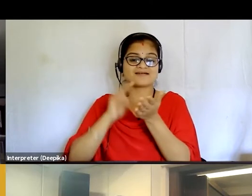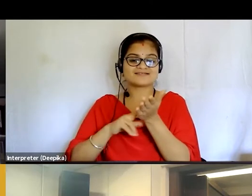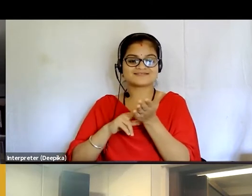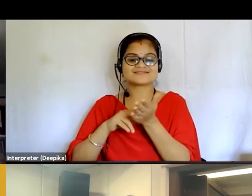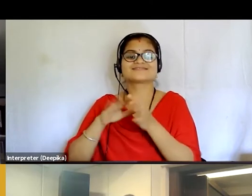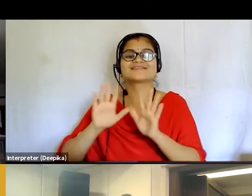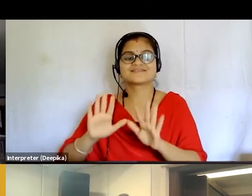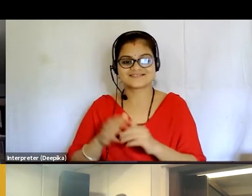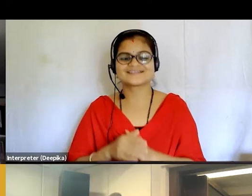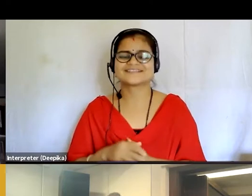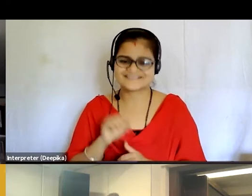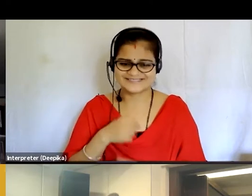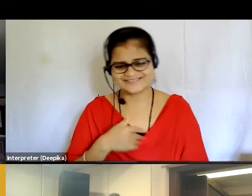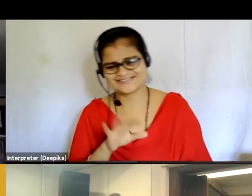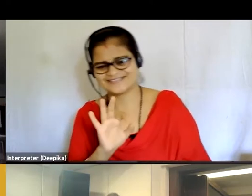Yeah. I like that word better.